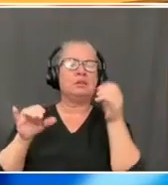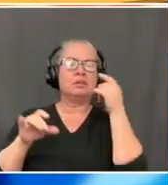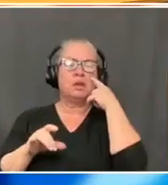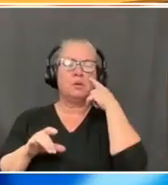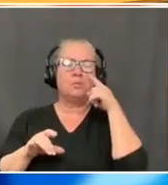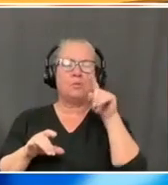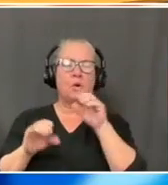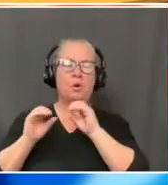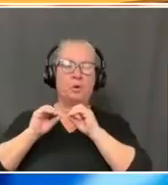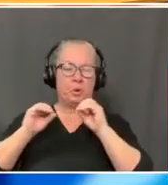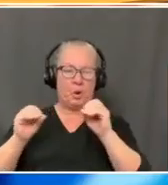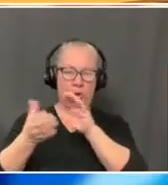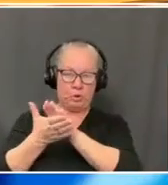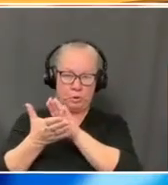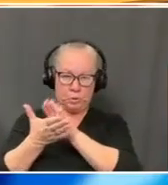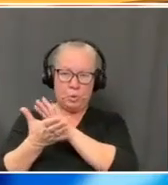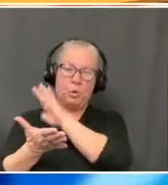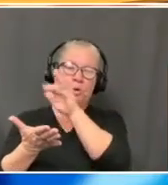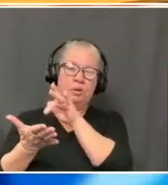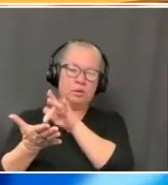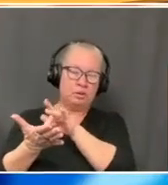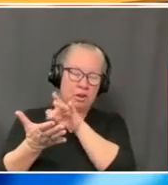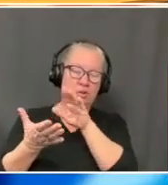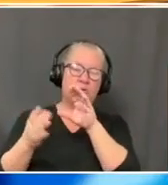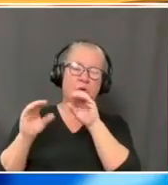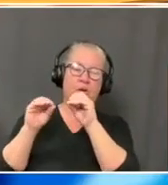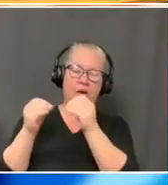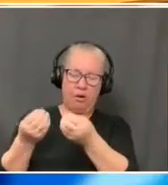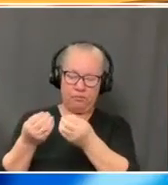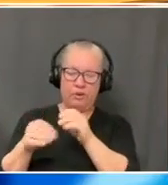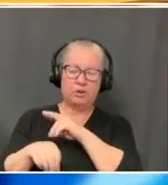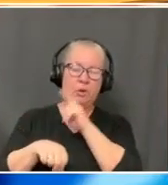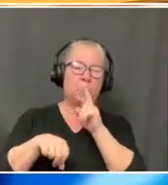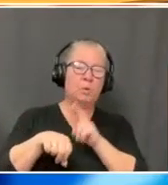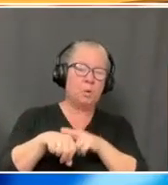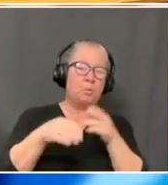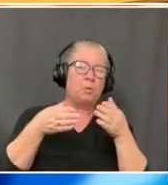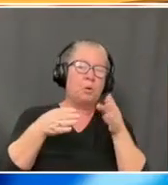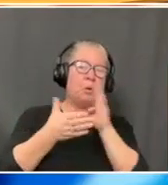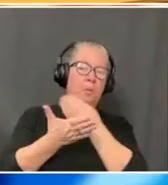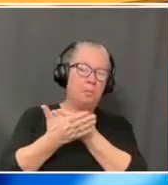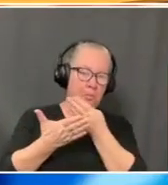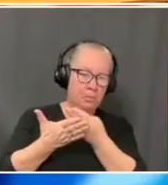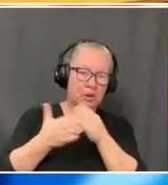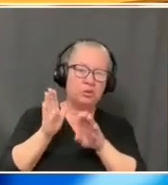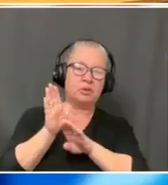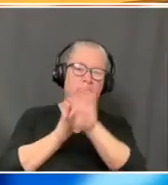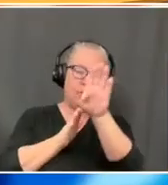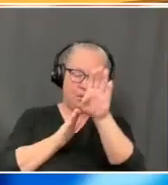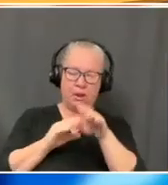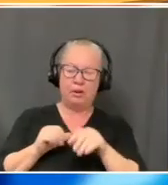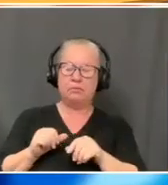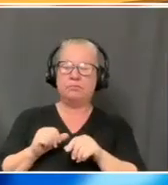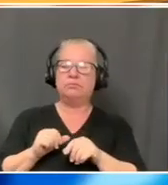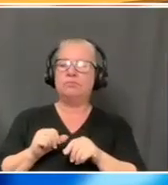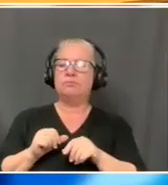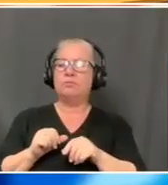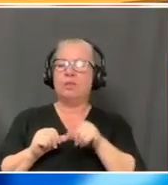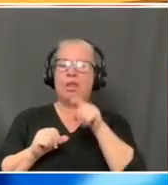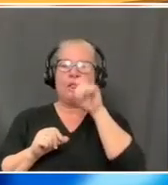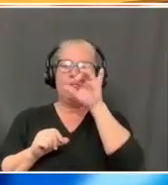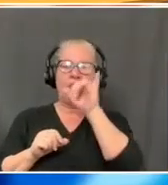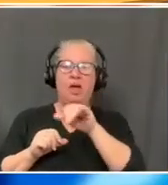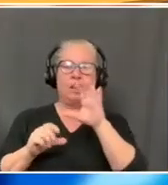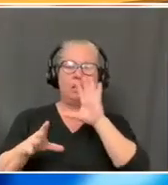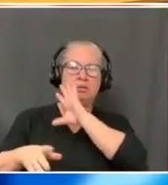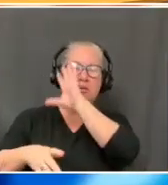through the central office reduction exercise, through the normal budget development that happens every year, this is the aggregate of all those decisions that have been made,